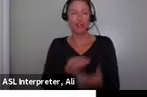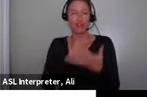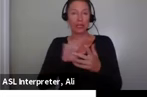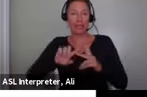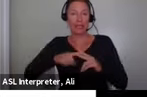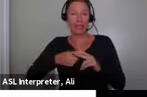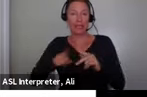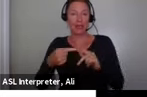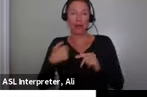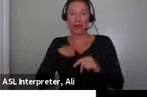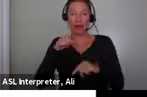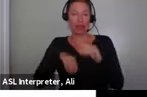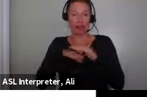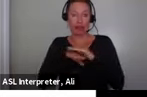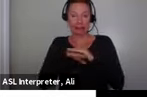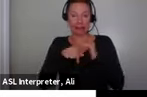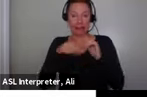but